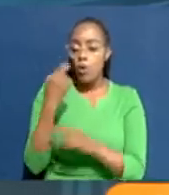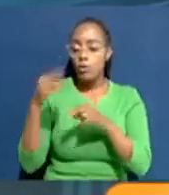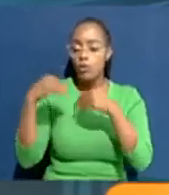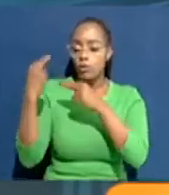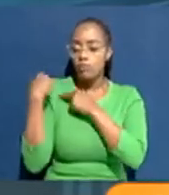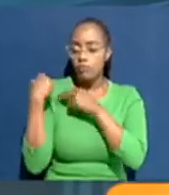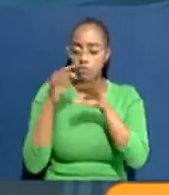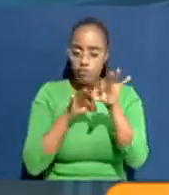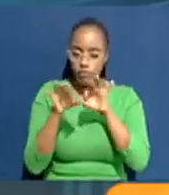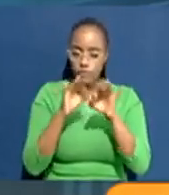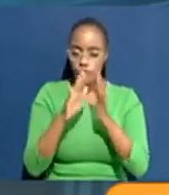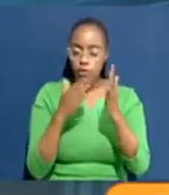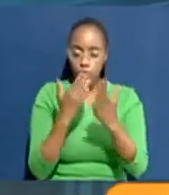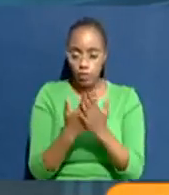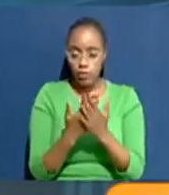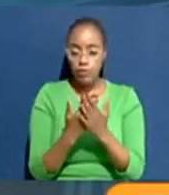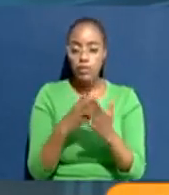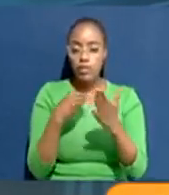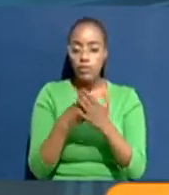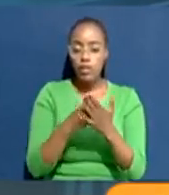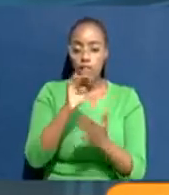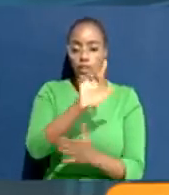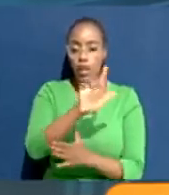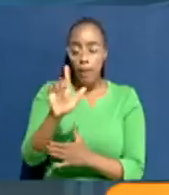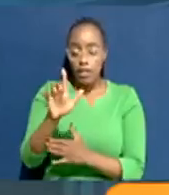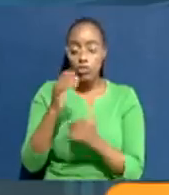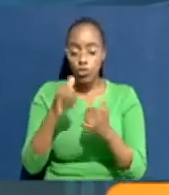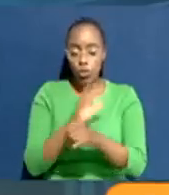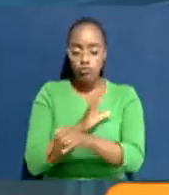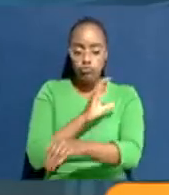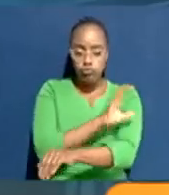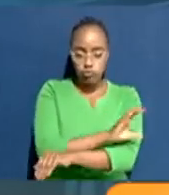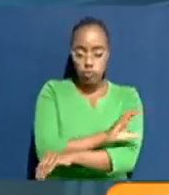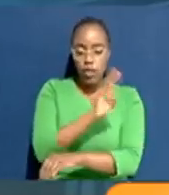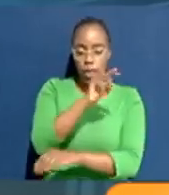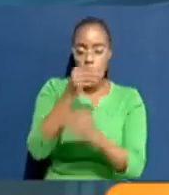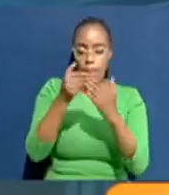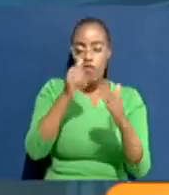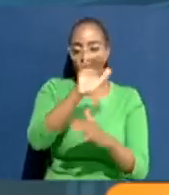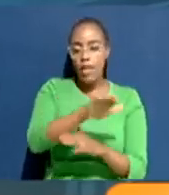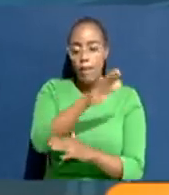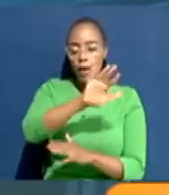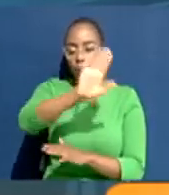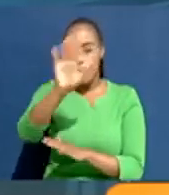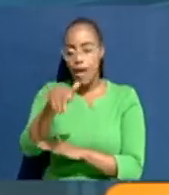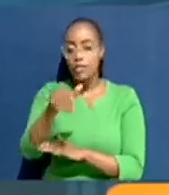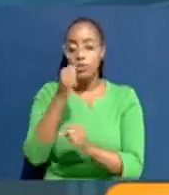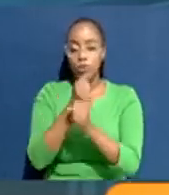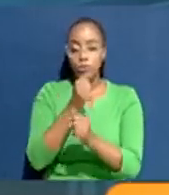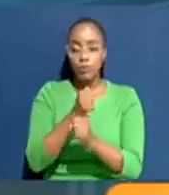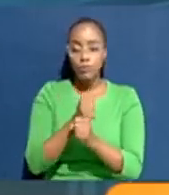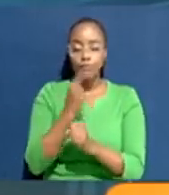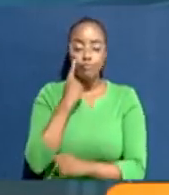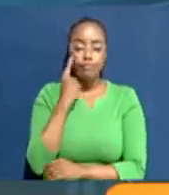with breaking down the proposals in the finance bill to equip the legislators ahead of Parliament's resumption. Chemtai Goin